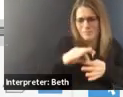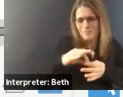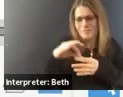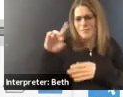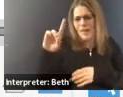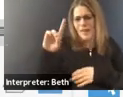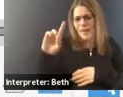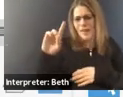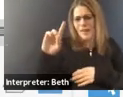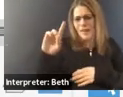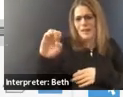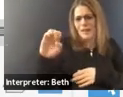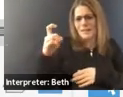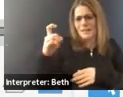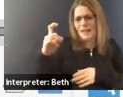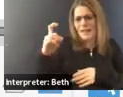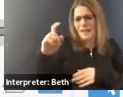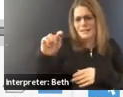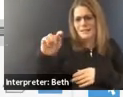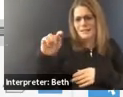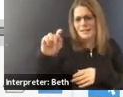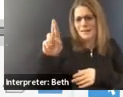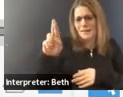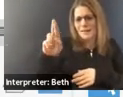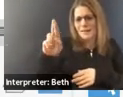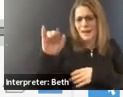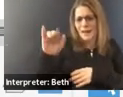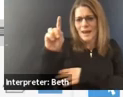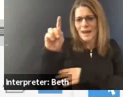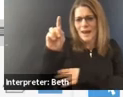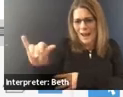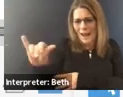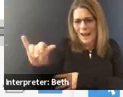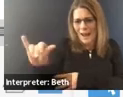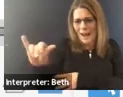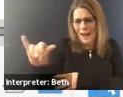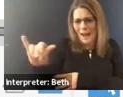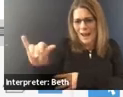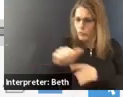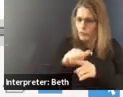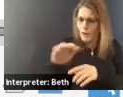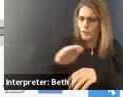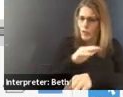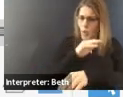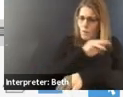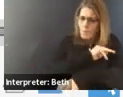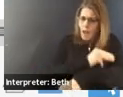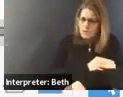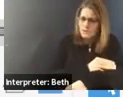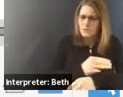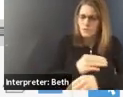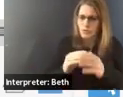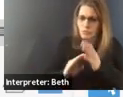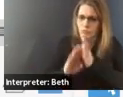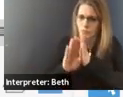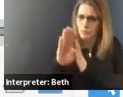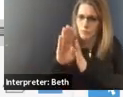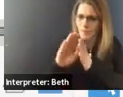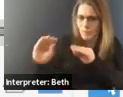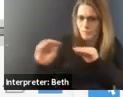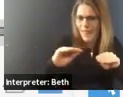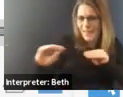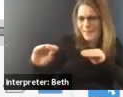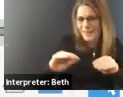those muscles to build up that kinetic movement, you're not going to be at that level. Pro